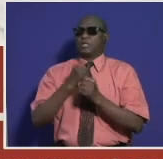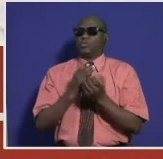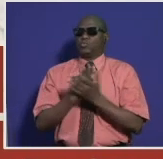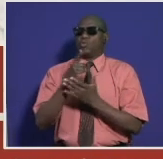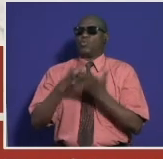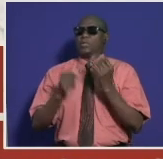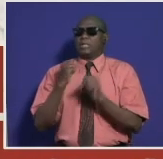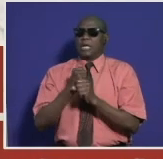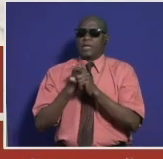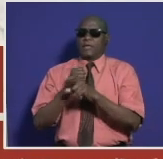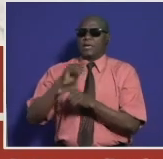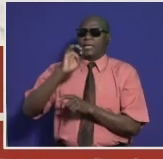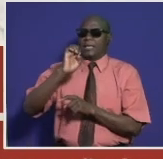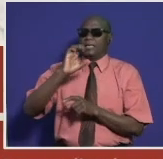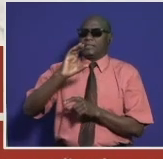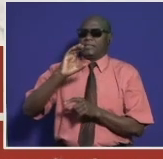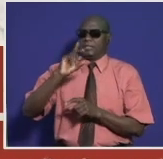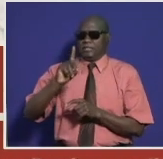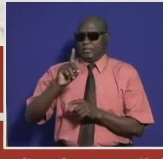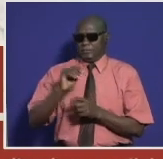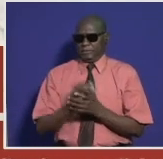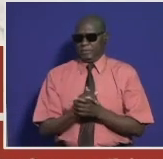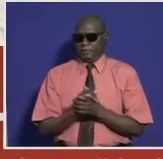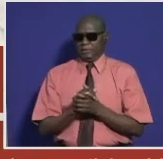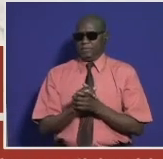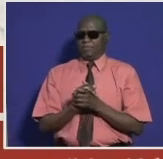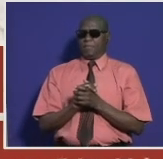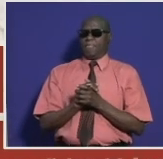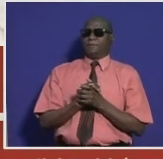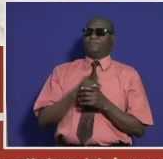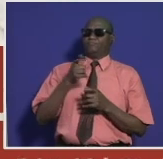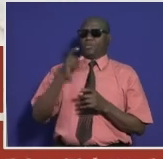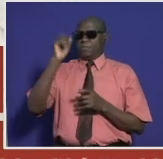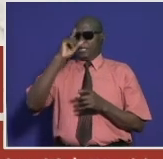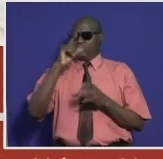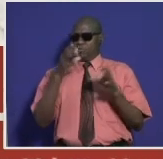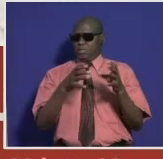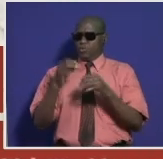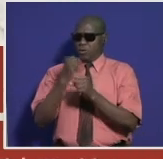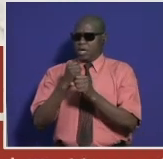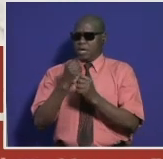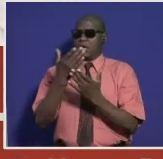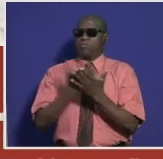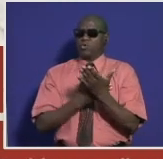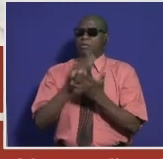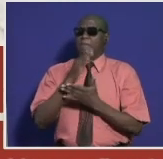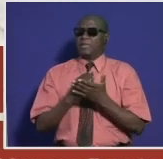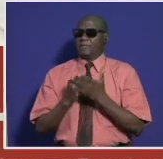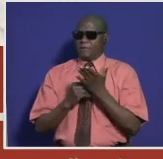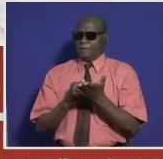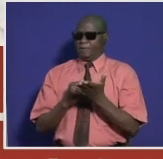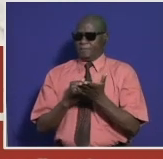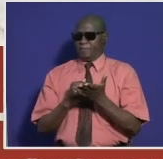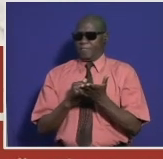ECDs. I want to thank the Presidential Working Party that came up with a report, part of it, that